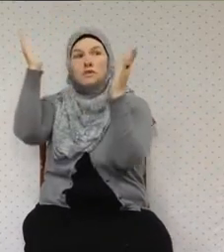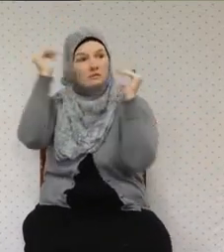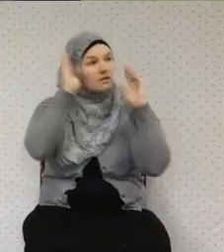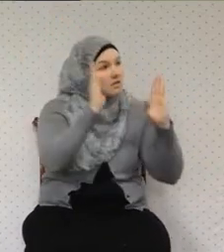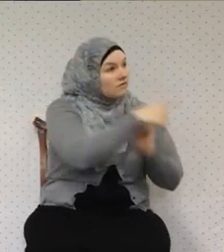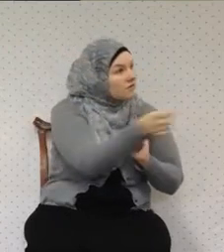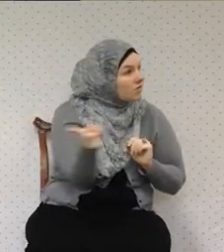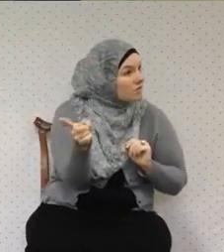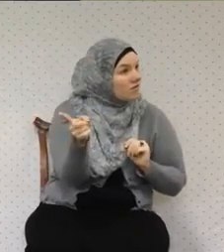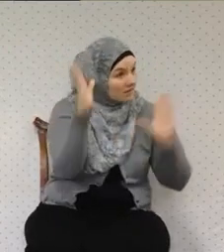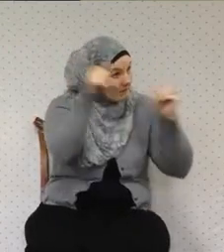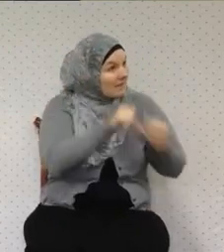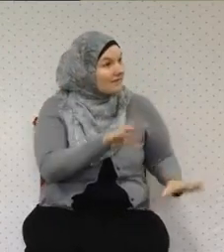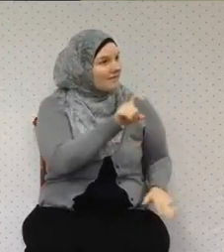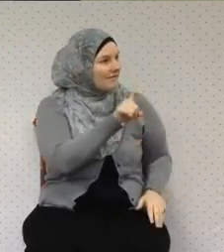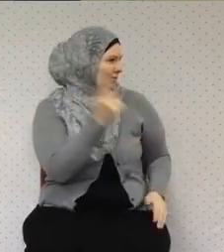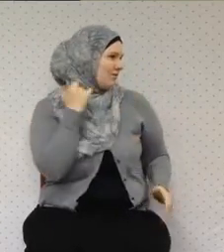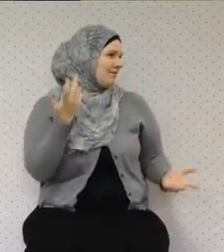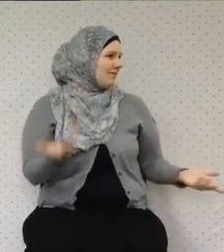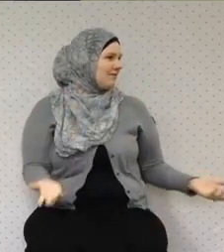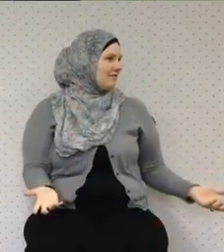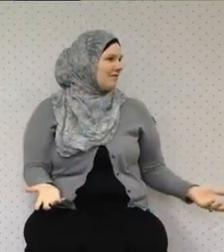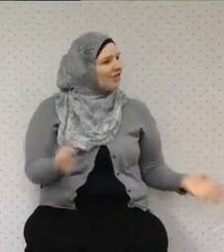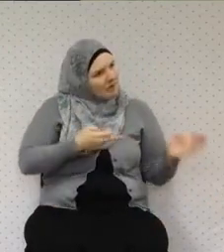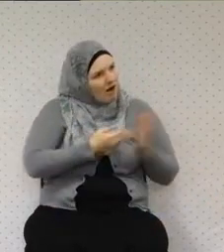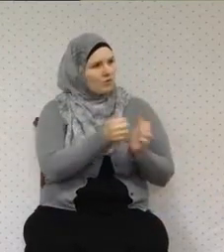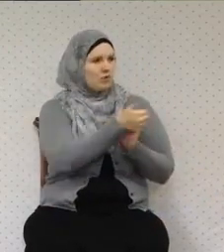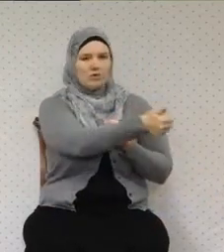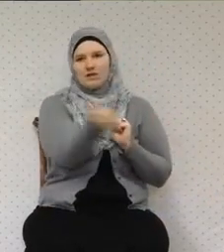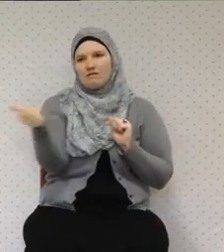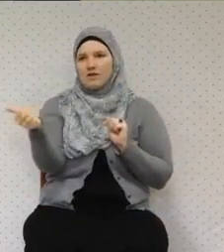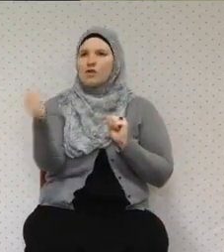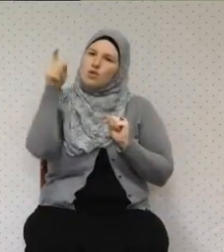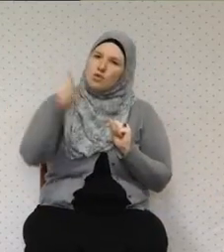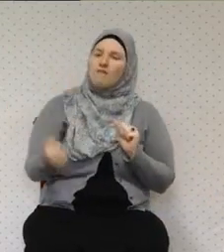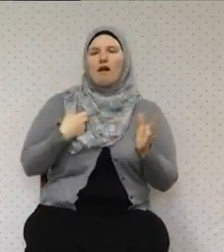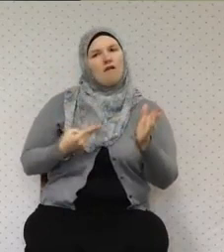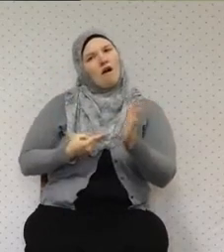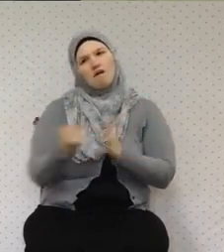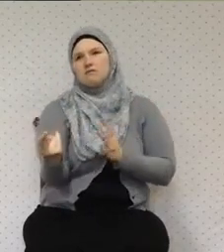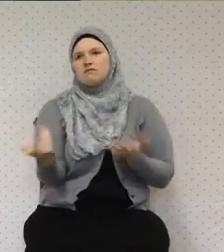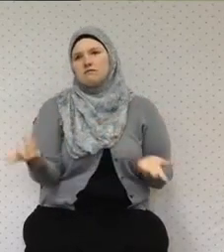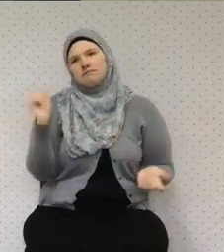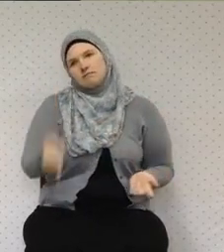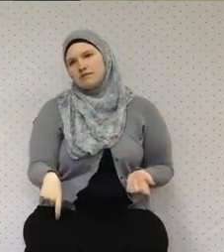give you attention? He's not going to do it. So we have to be honest with ourselves. We have to have honesty. And